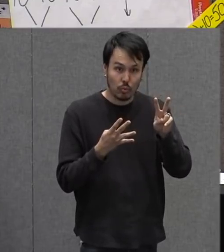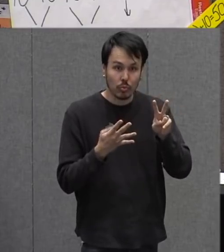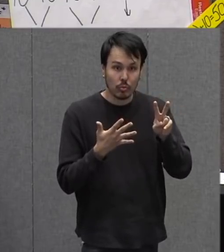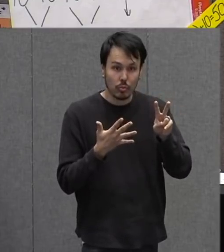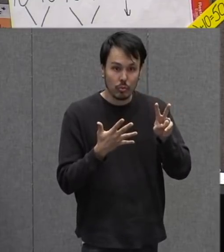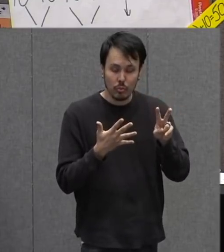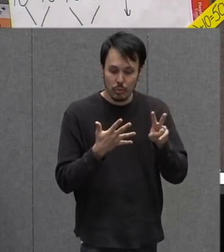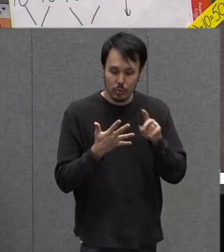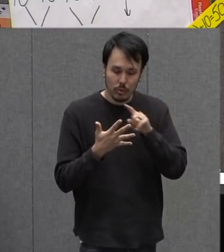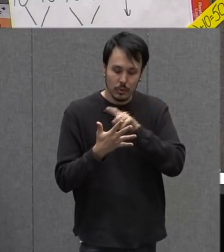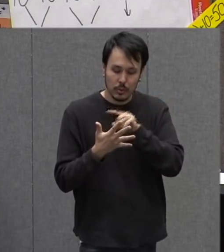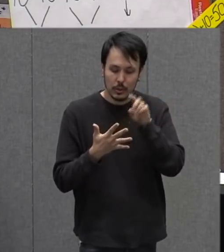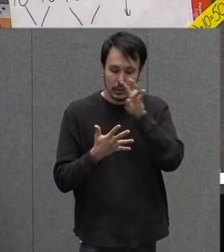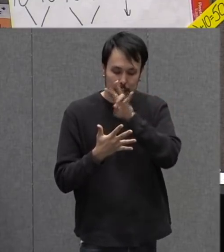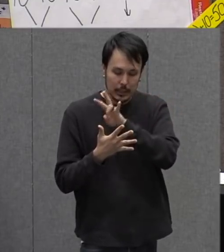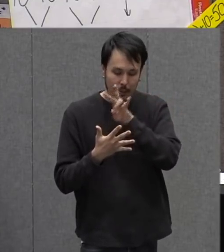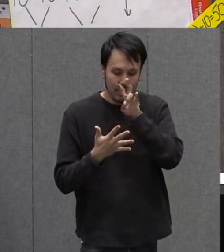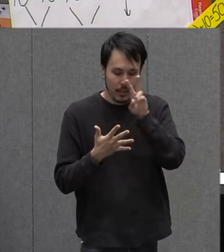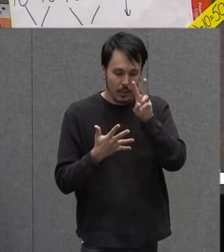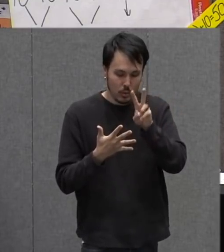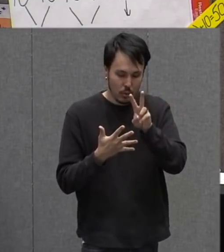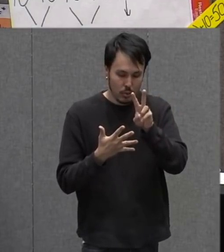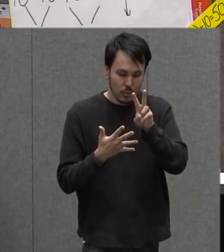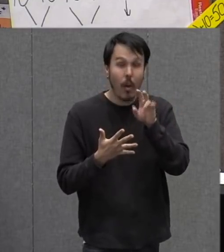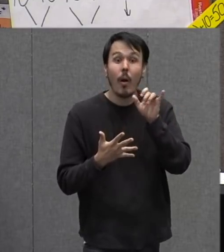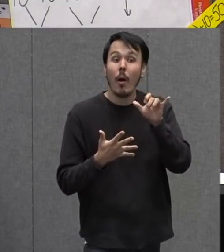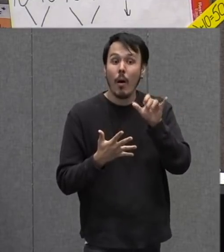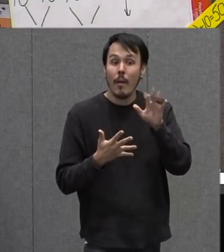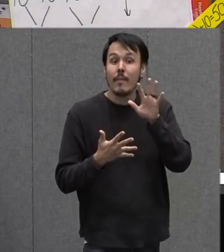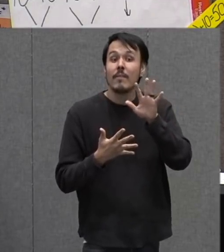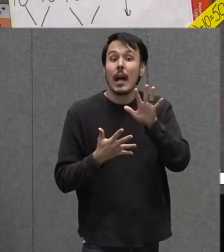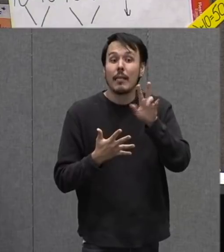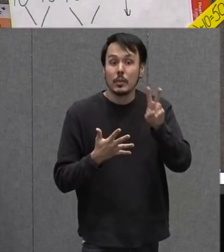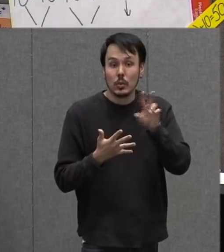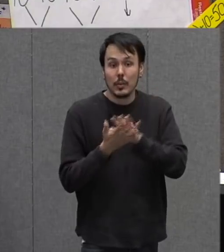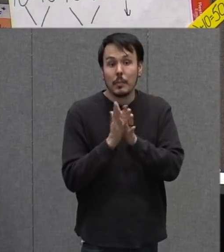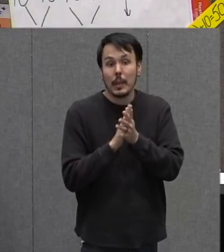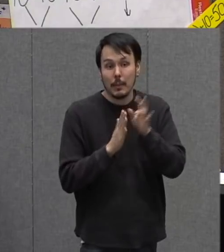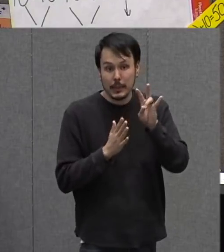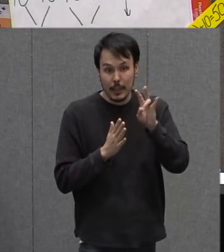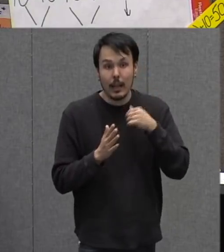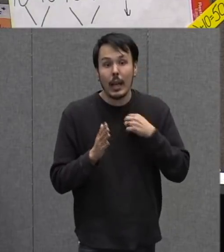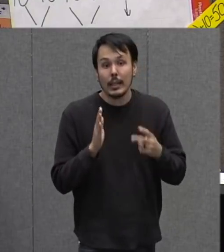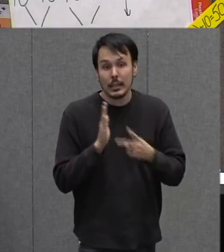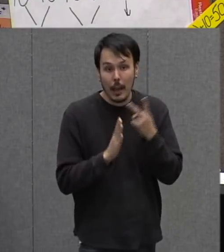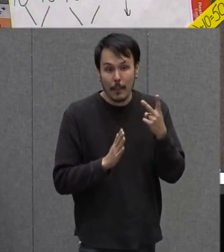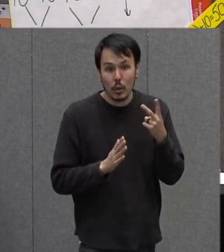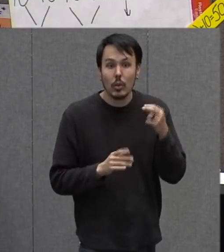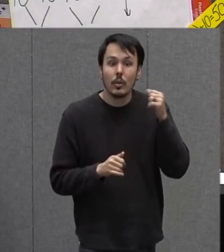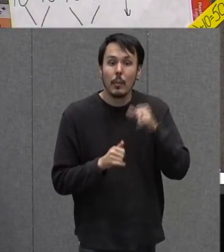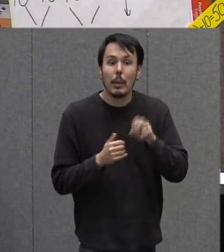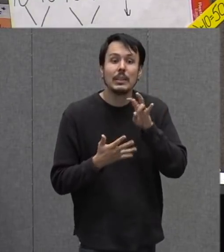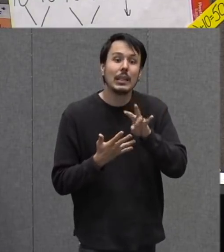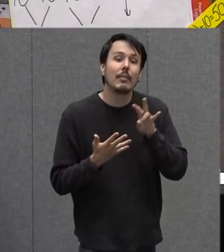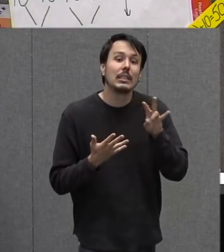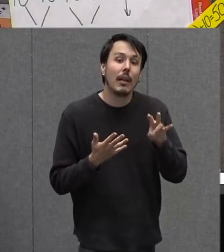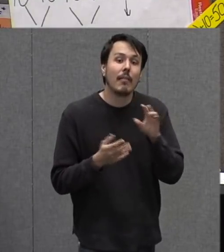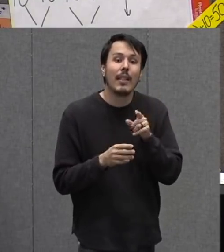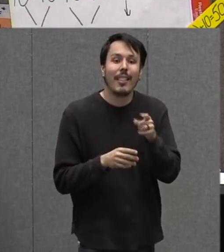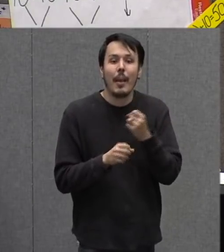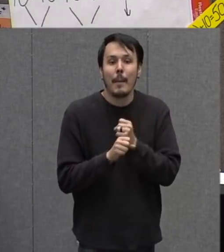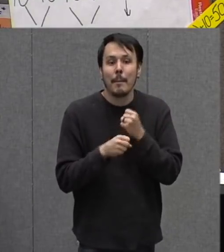add 7 and 2, or 5 and 2 make 7, and then I double that, right? 7 and 7 make 14.